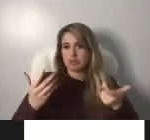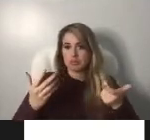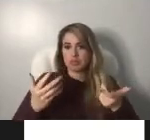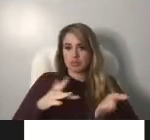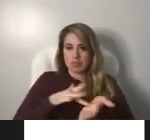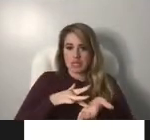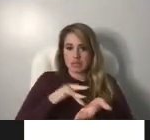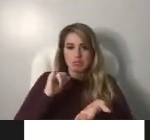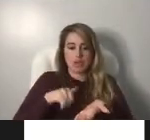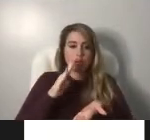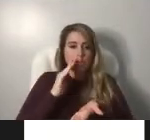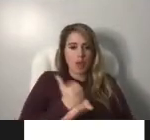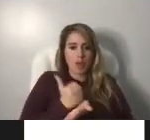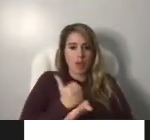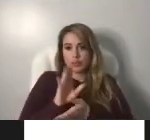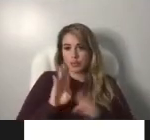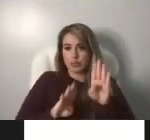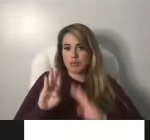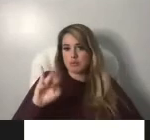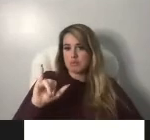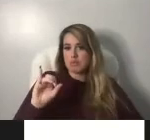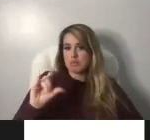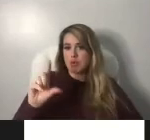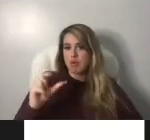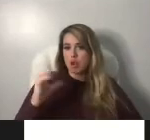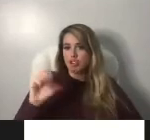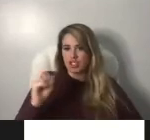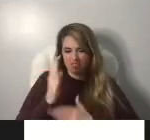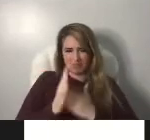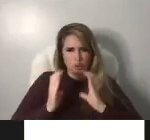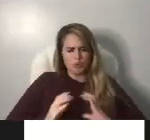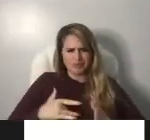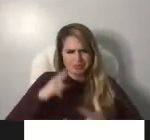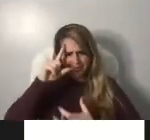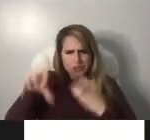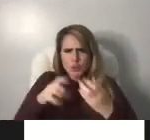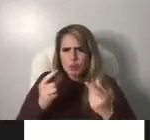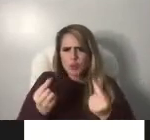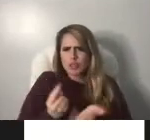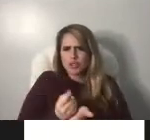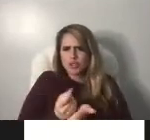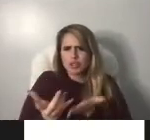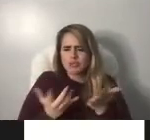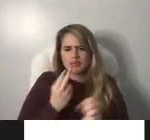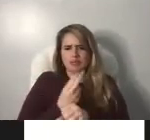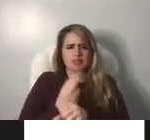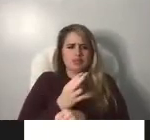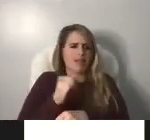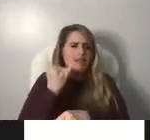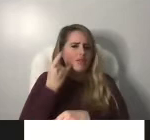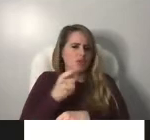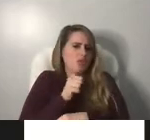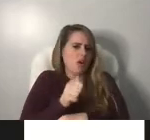different types of biologics, which can be quite confusing to the consumer or even to the treating physician if you're not boned up on